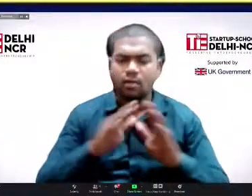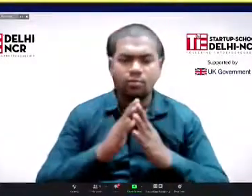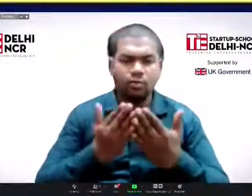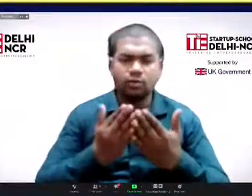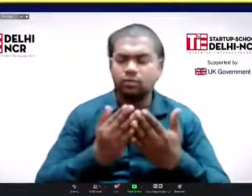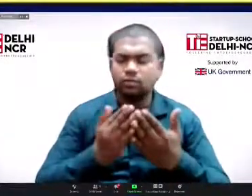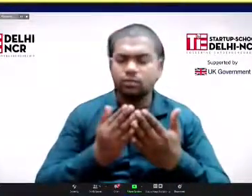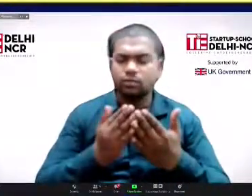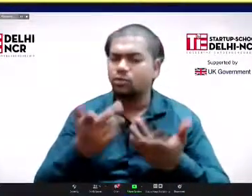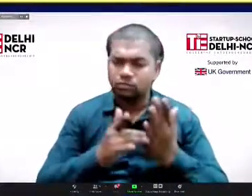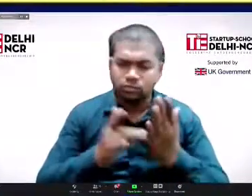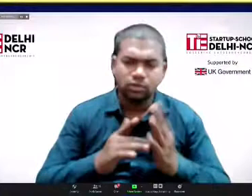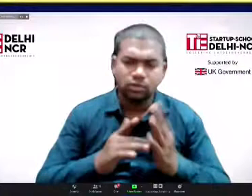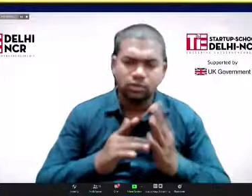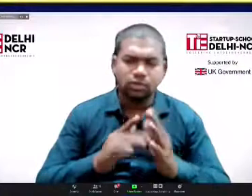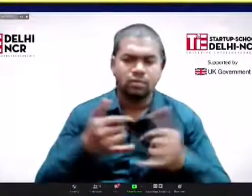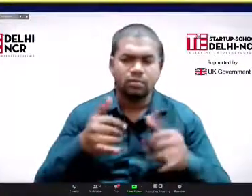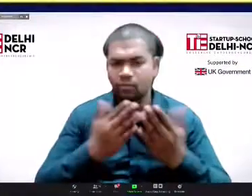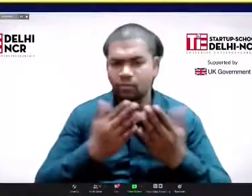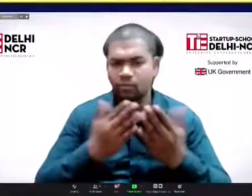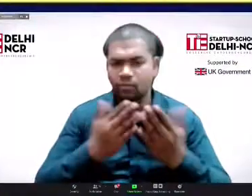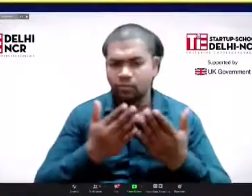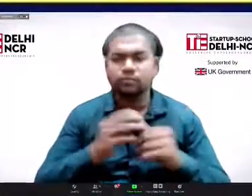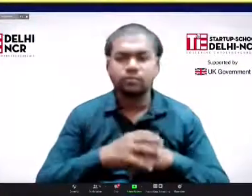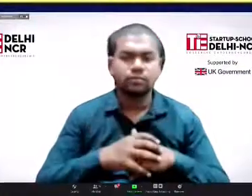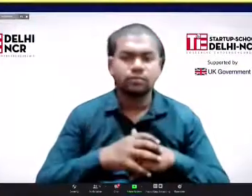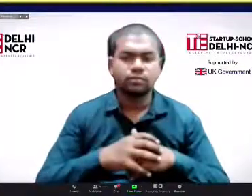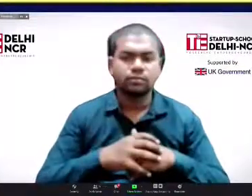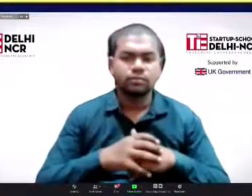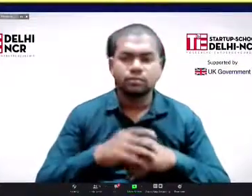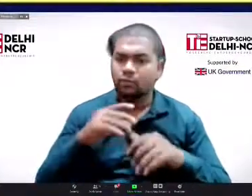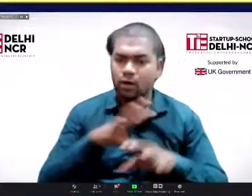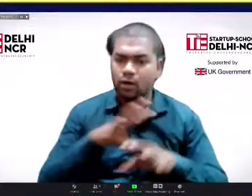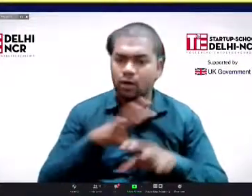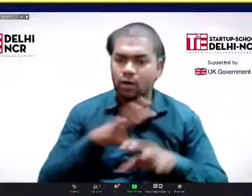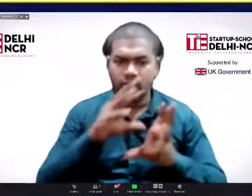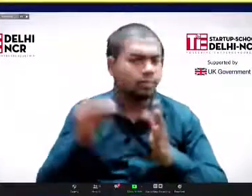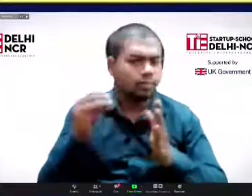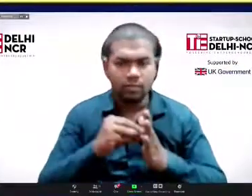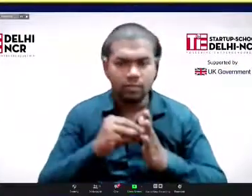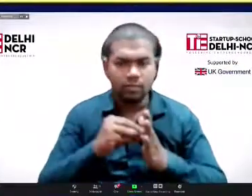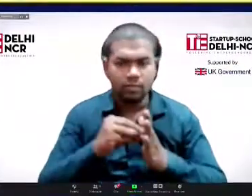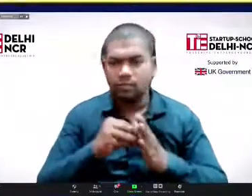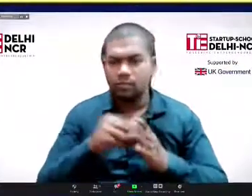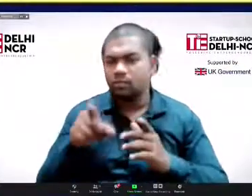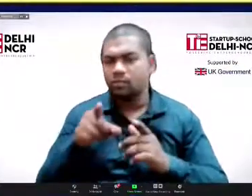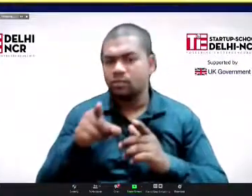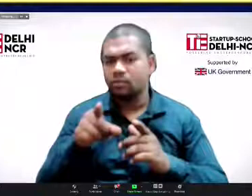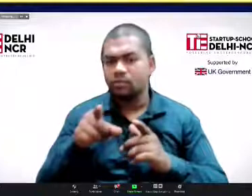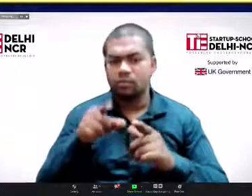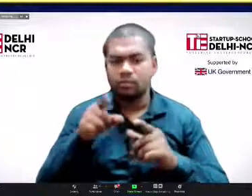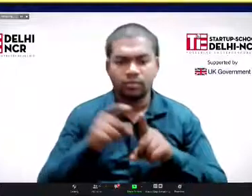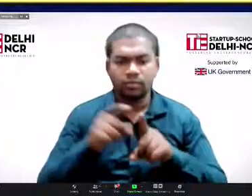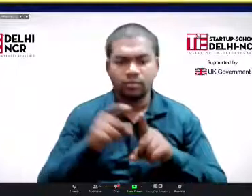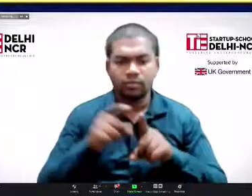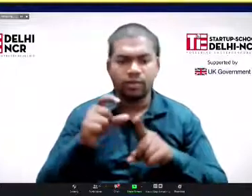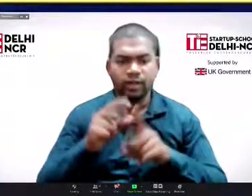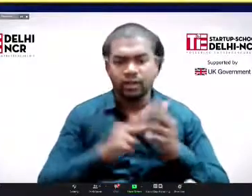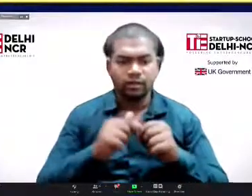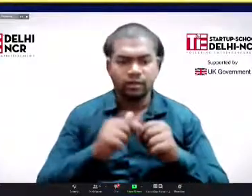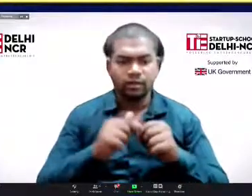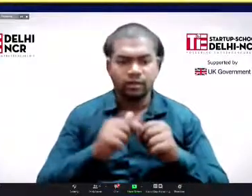playbook, things which need to repetitively be put out there, you know, and so that the codes, the DNA doesn't change